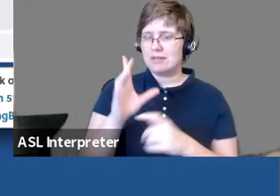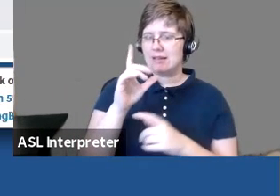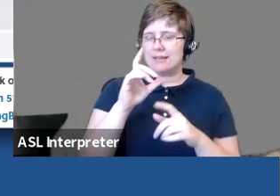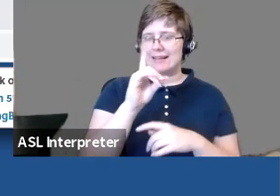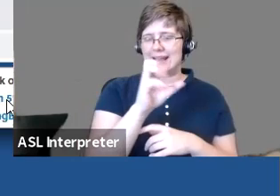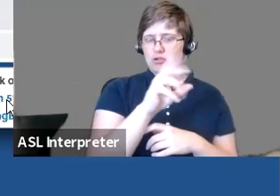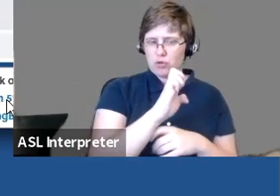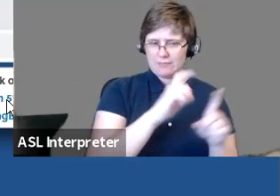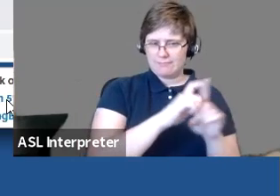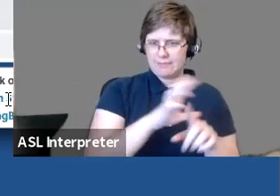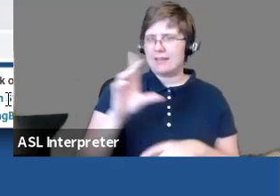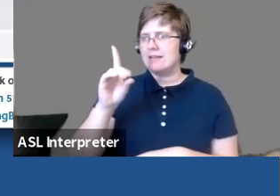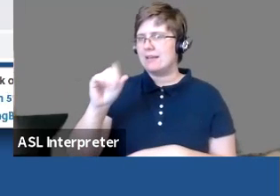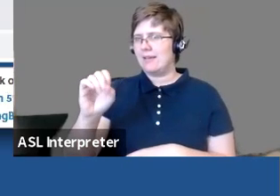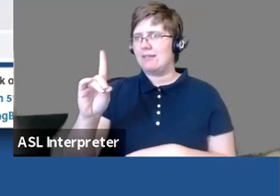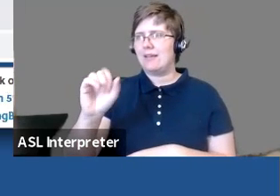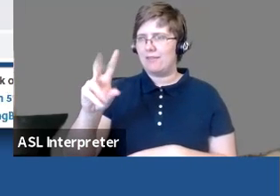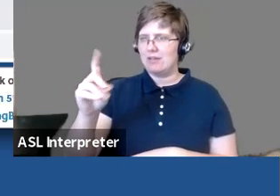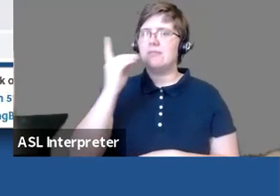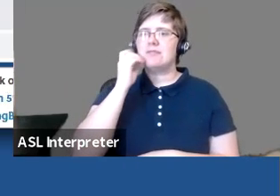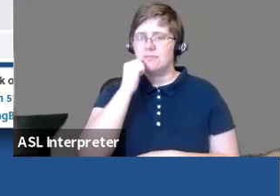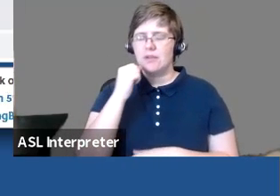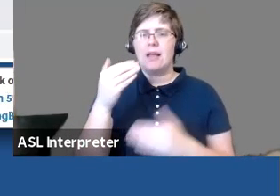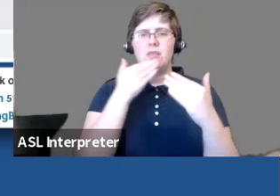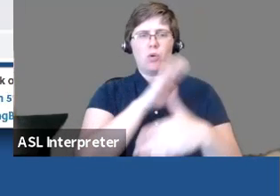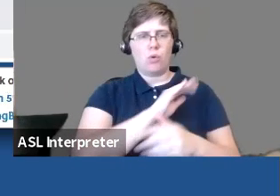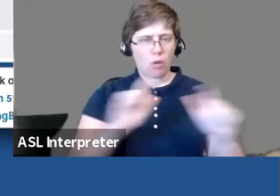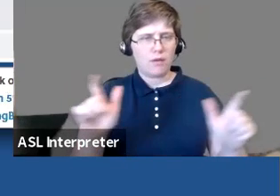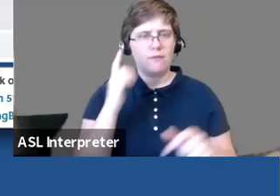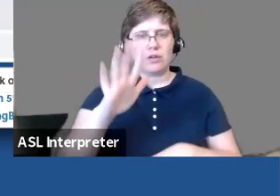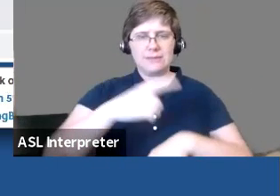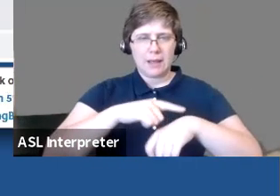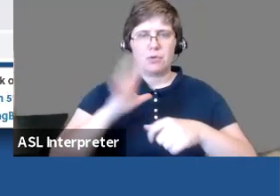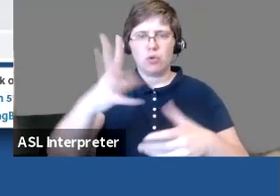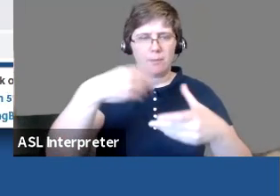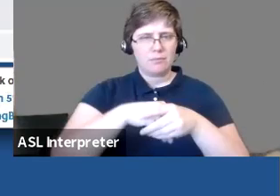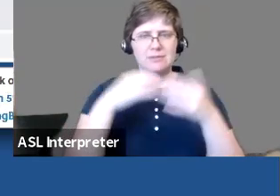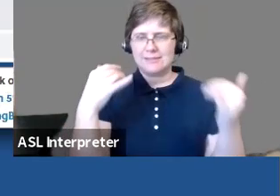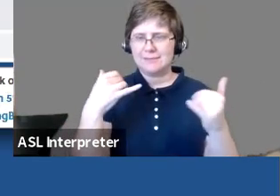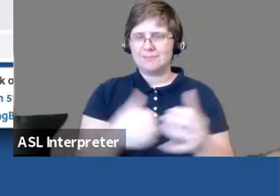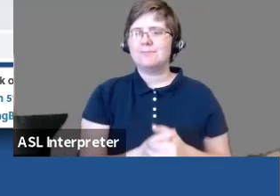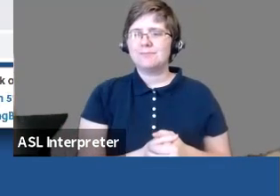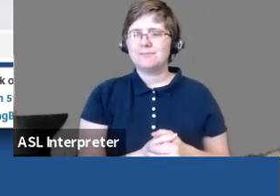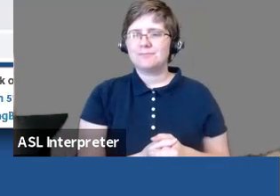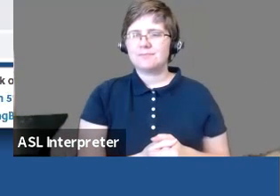Desiree and David. And thank you all for your time and your participation today.